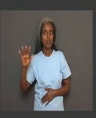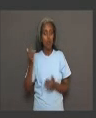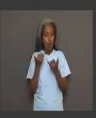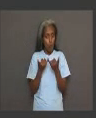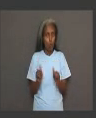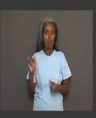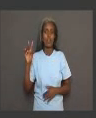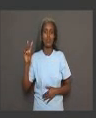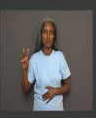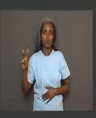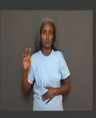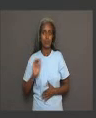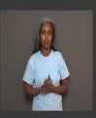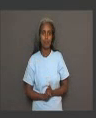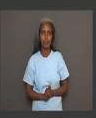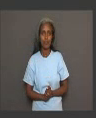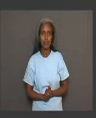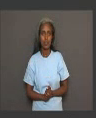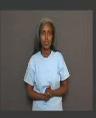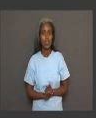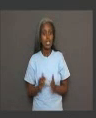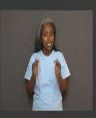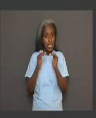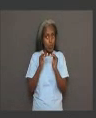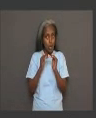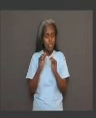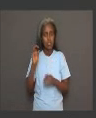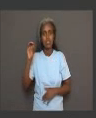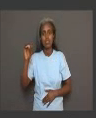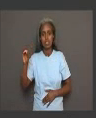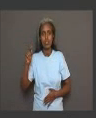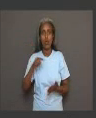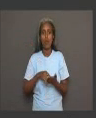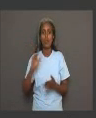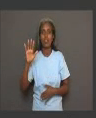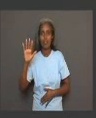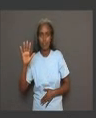145 over 2, which equals